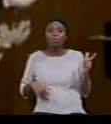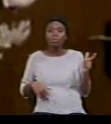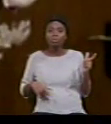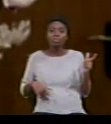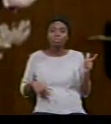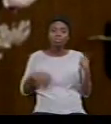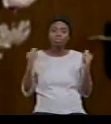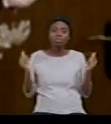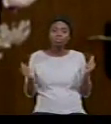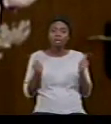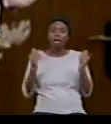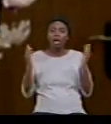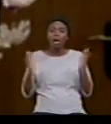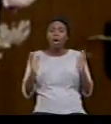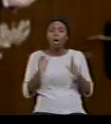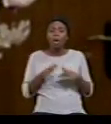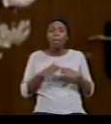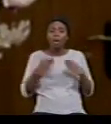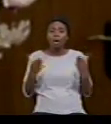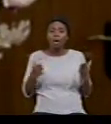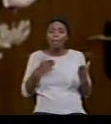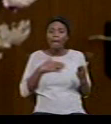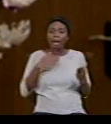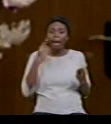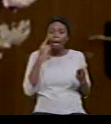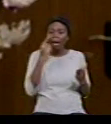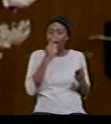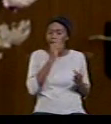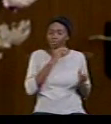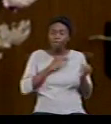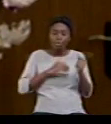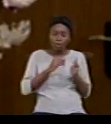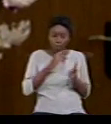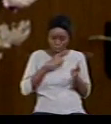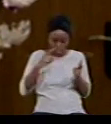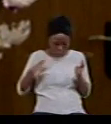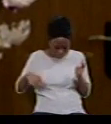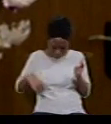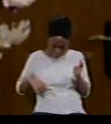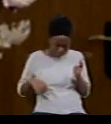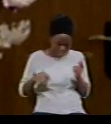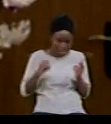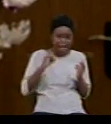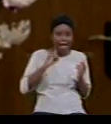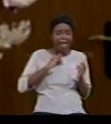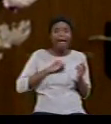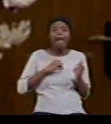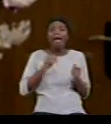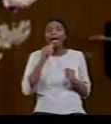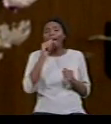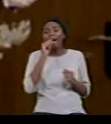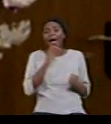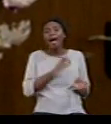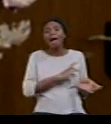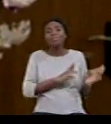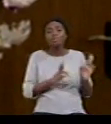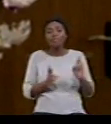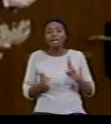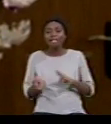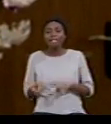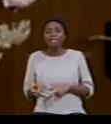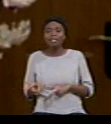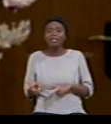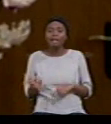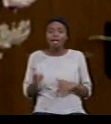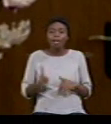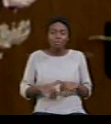Lord. Hallelujah, open my eyes, oh Lord. I am